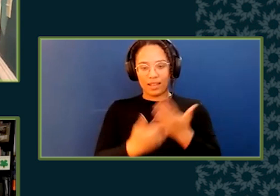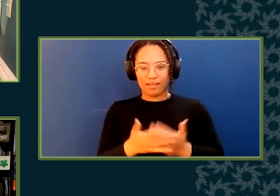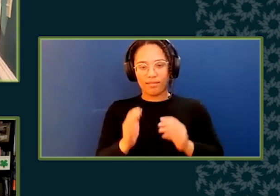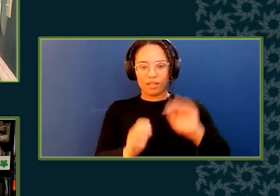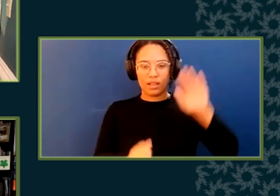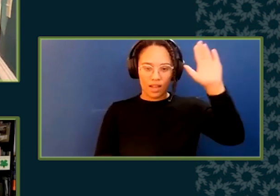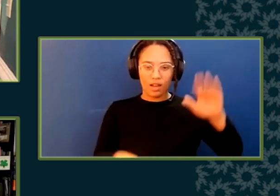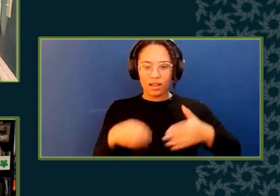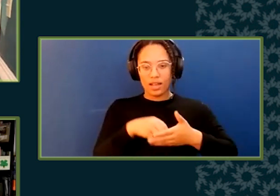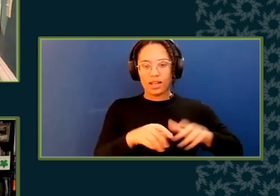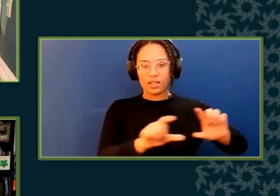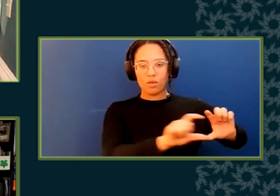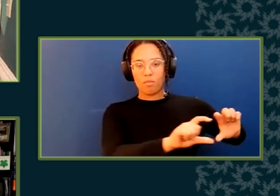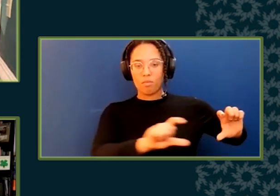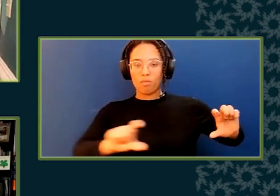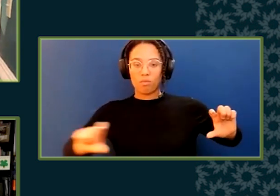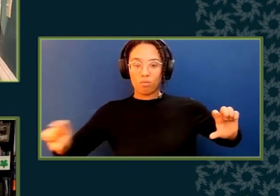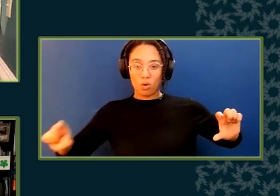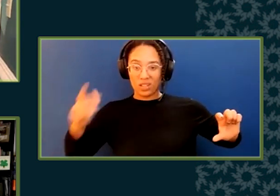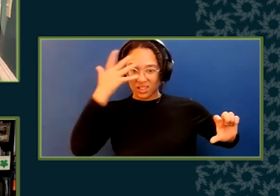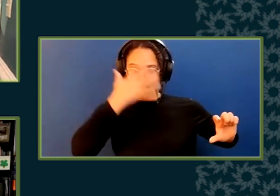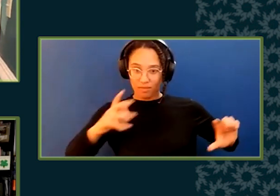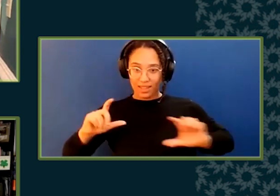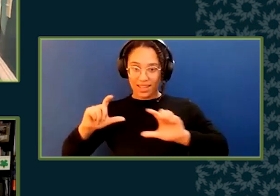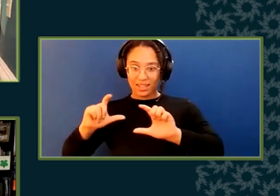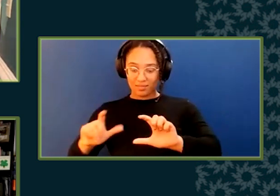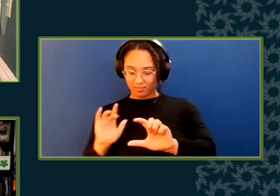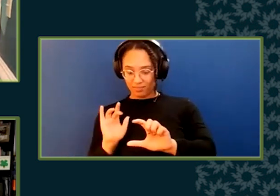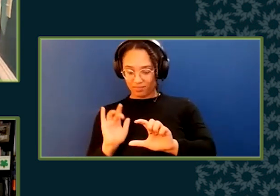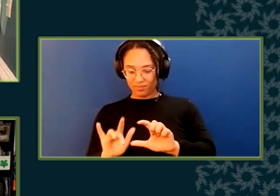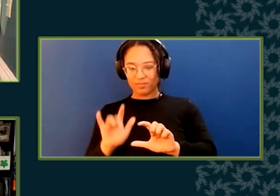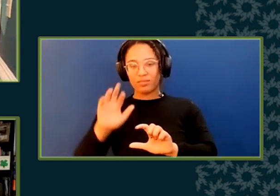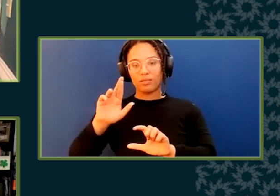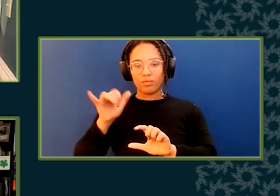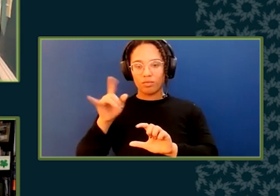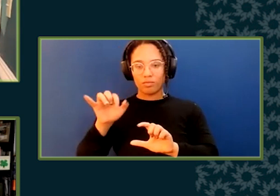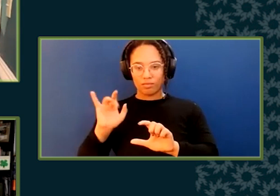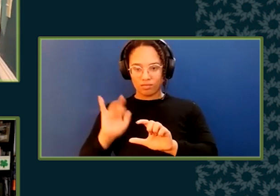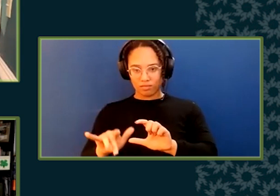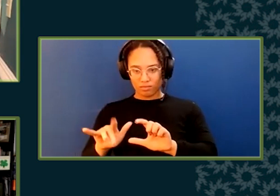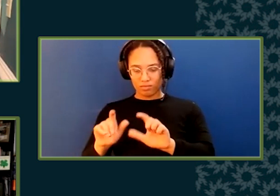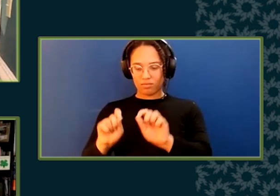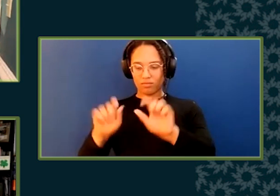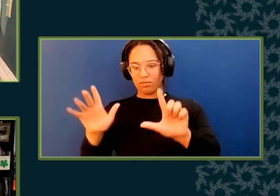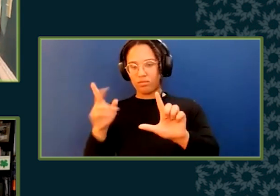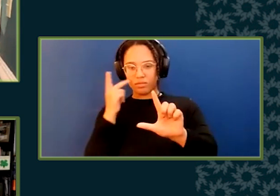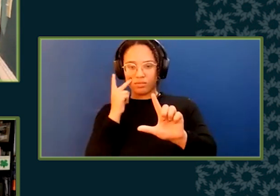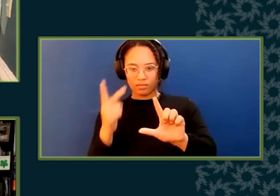reactions little tab at the bottom of your Zoom screen, and there's an icon there that says raise your